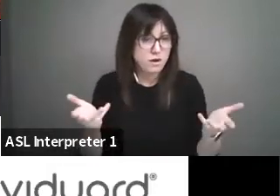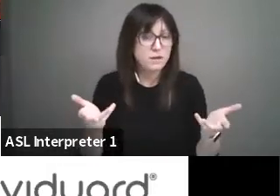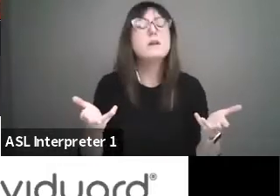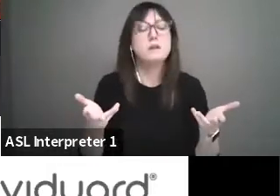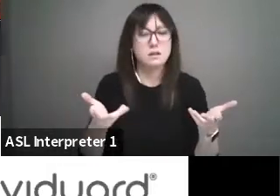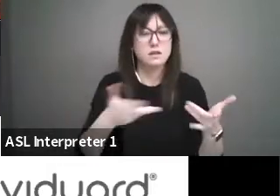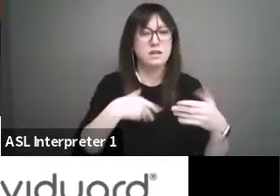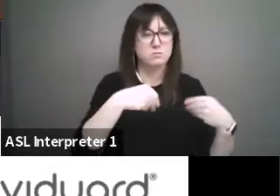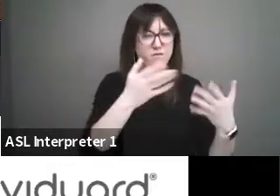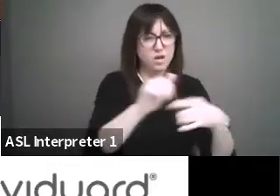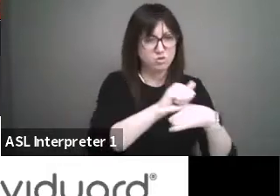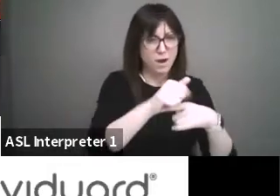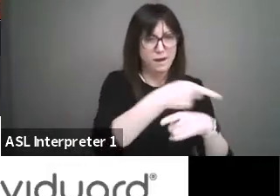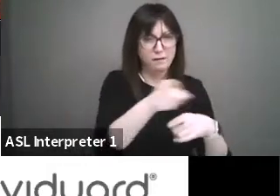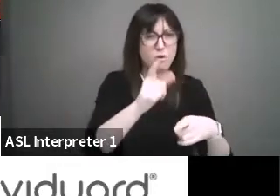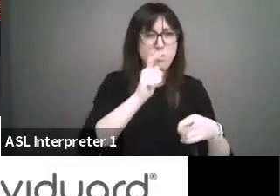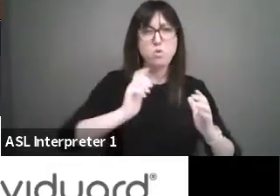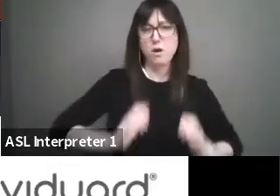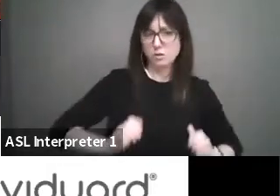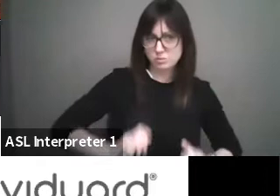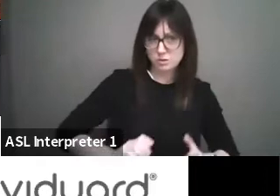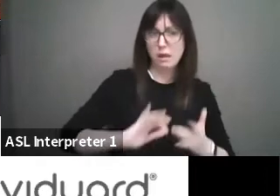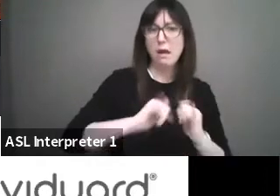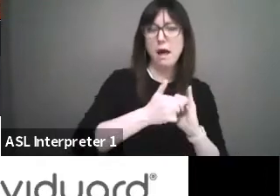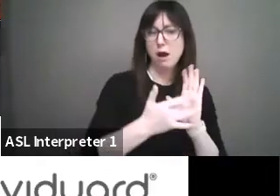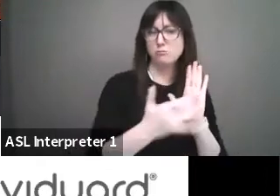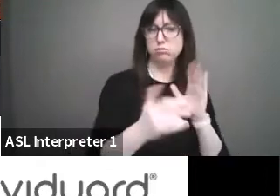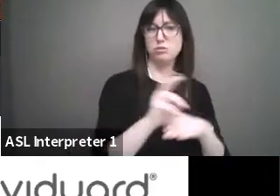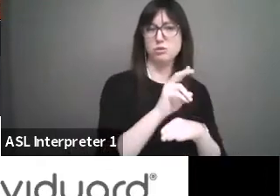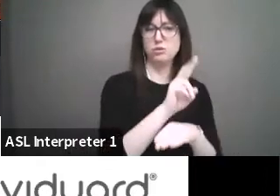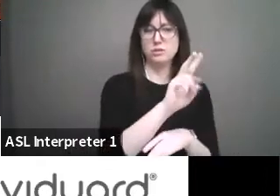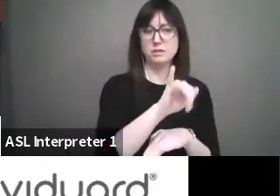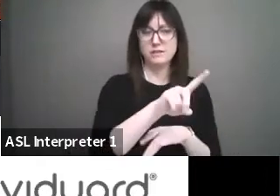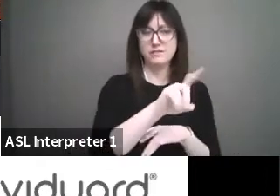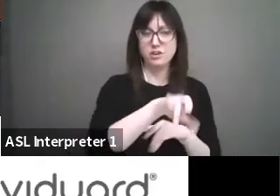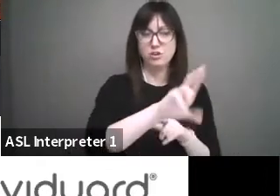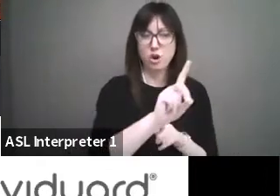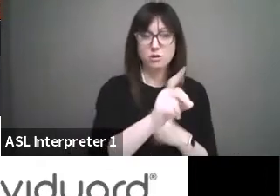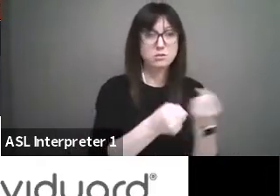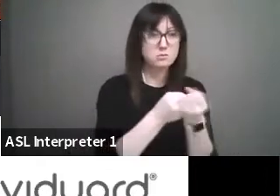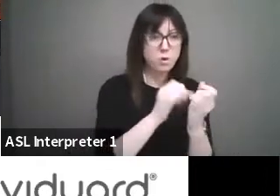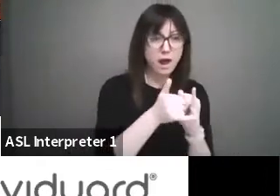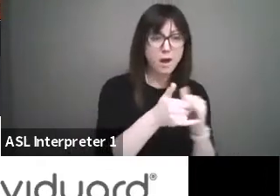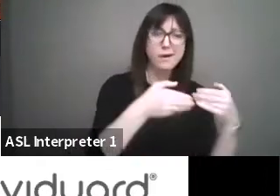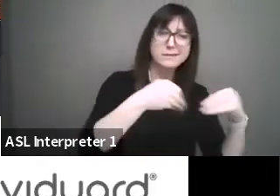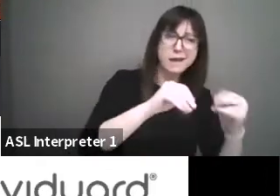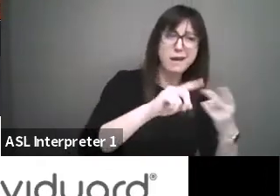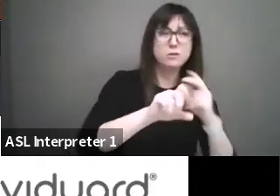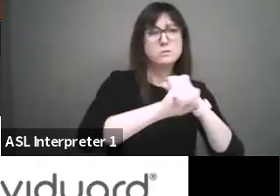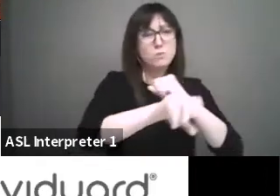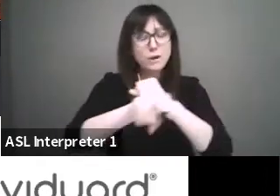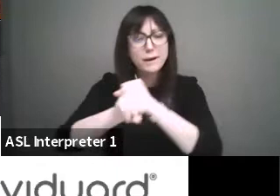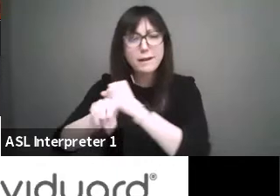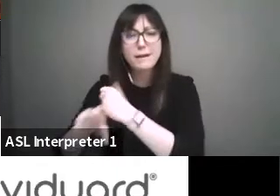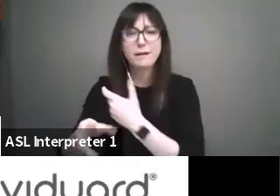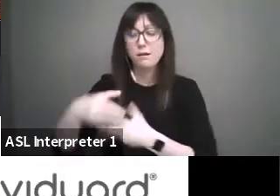actually train customers how they can take advantage of Vidyard to help with their sales initiatives, marketing initiatives,